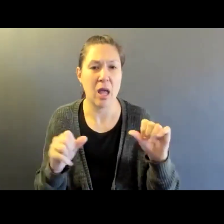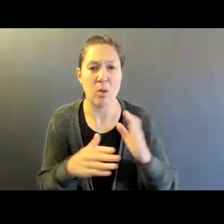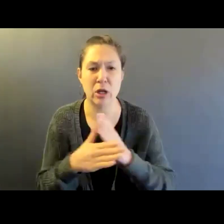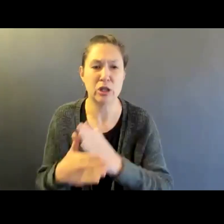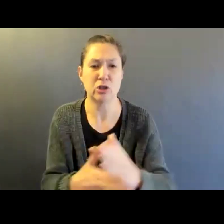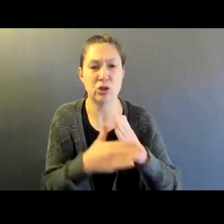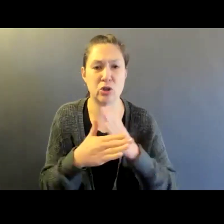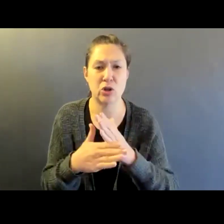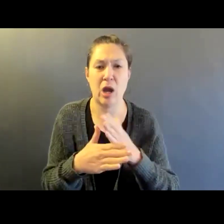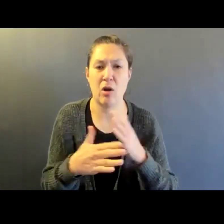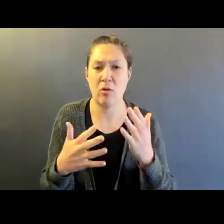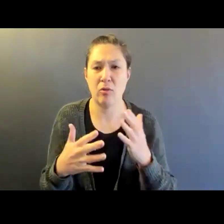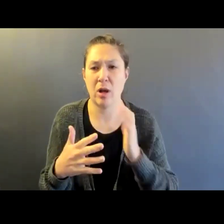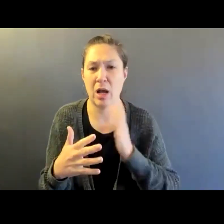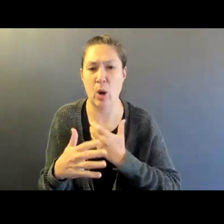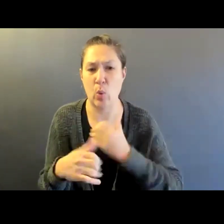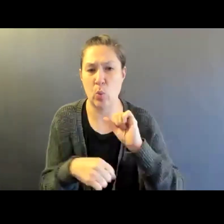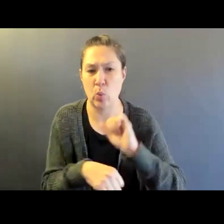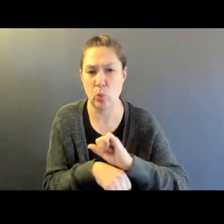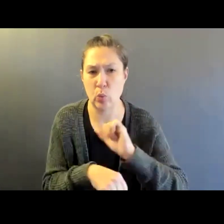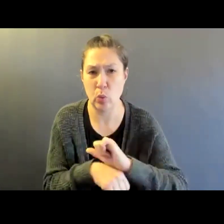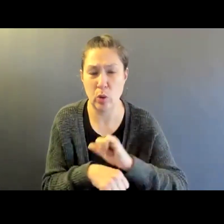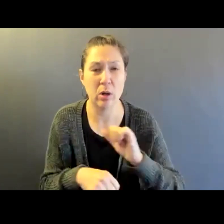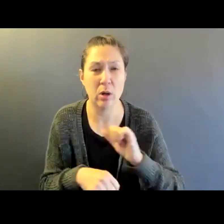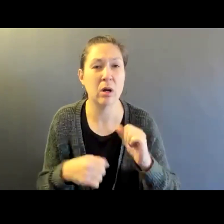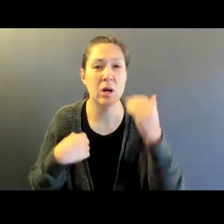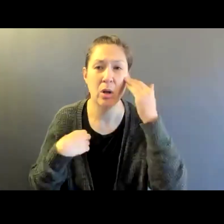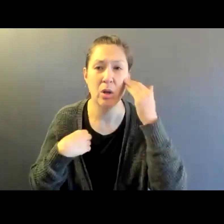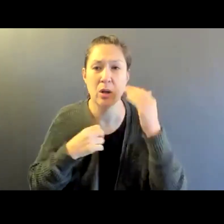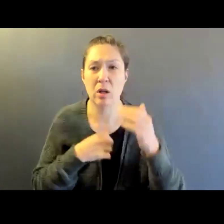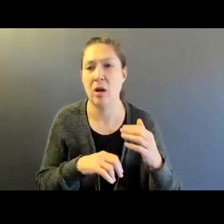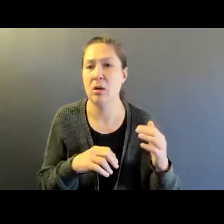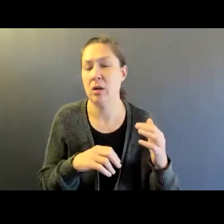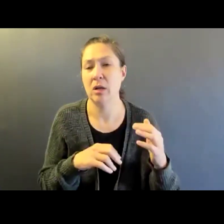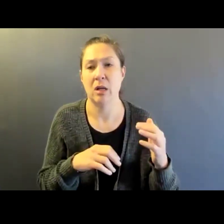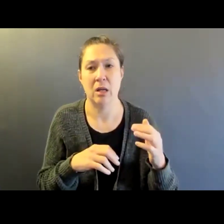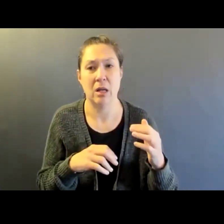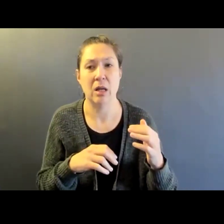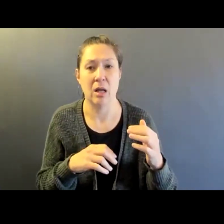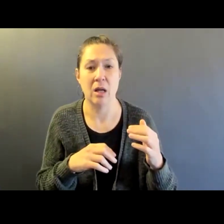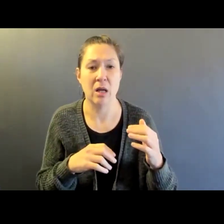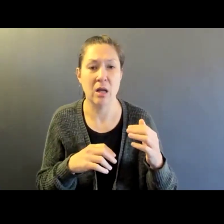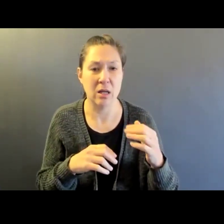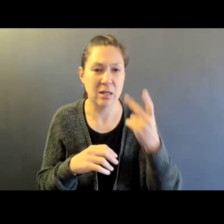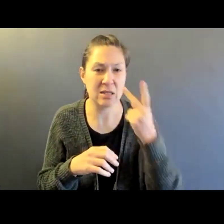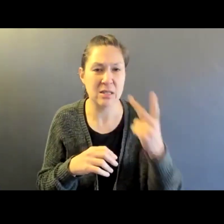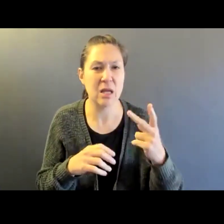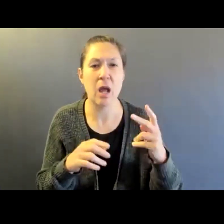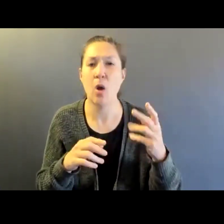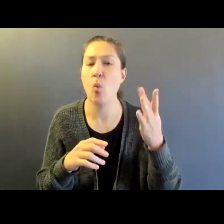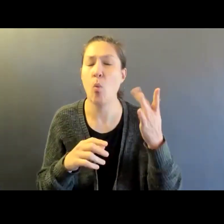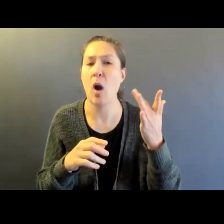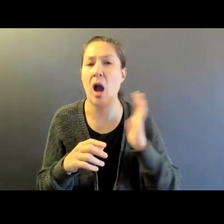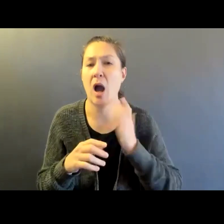are trying to say about similar changes that we do in our work too. And so the point of the breakouts now is really to be able to share your